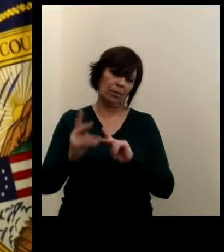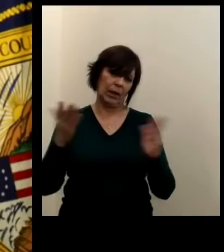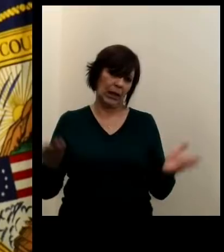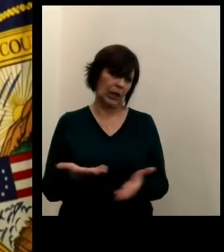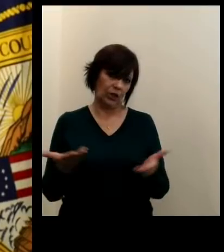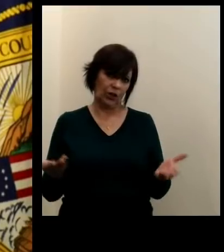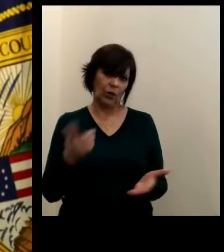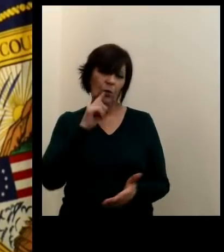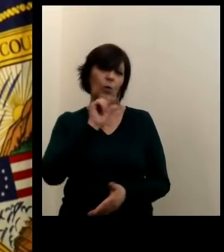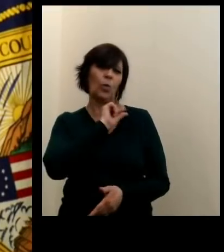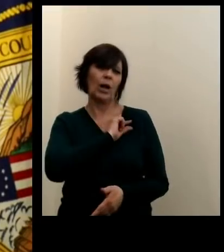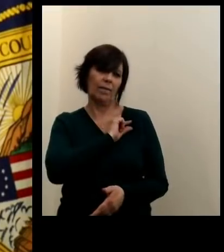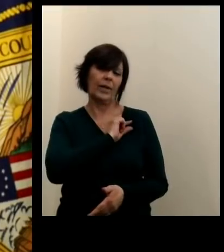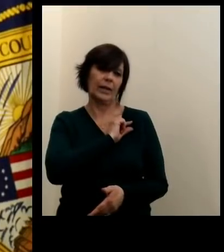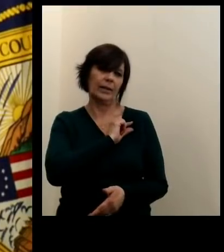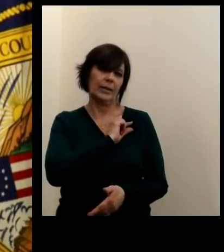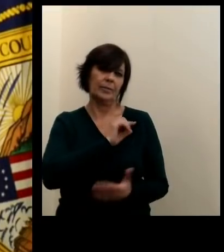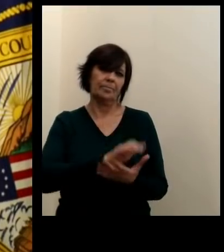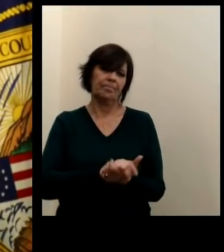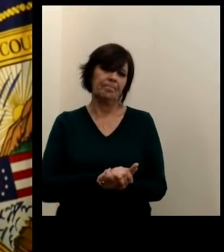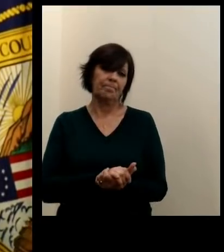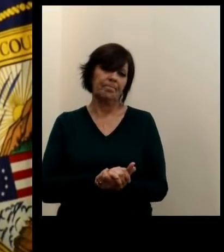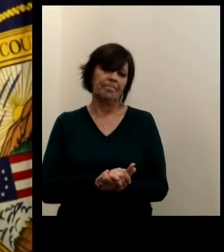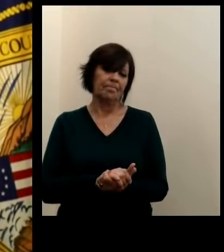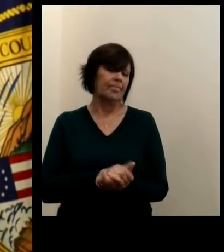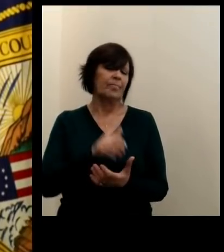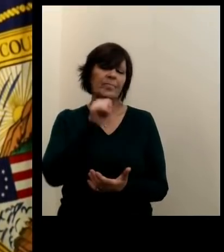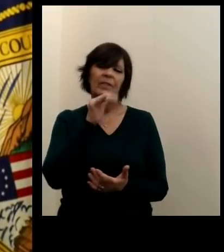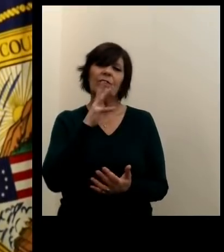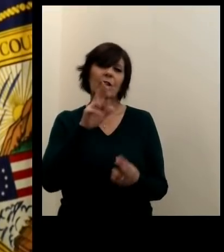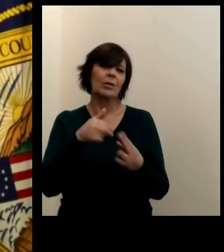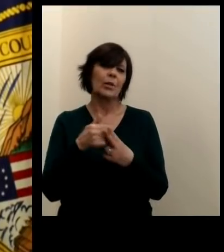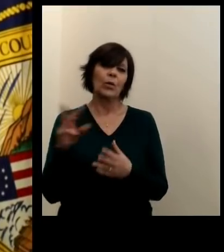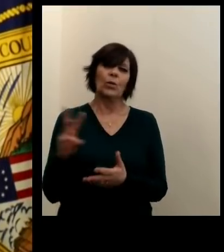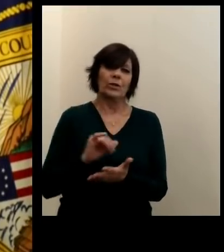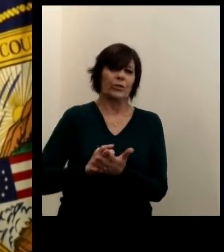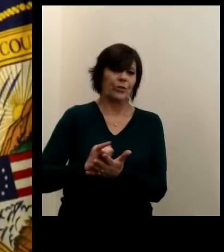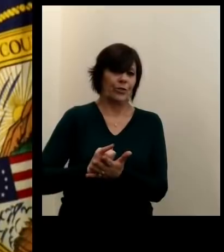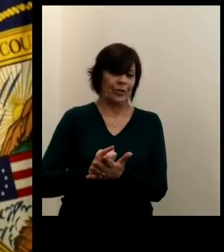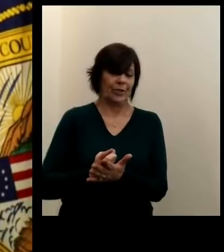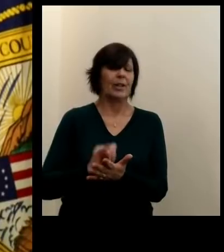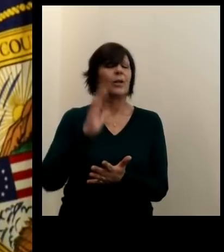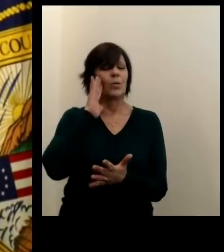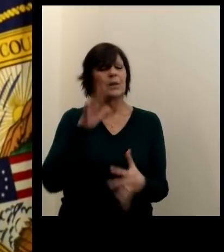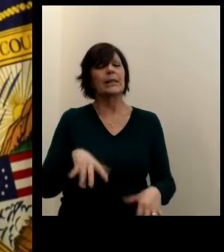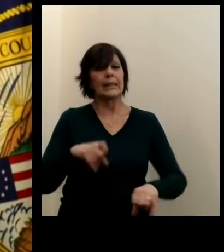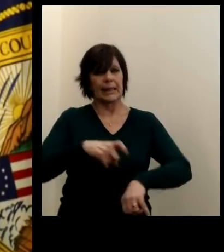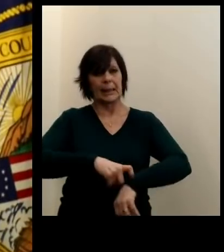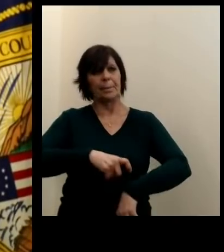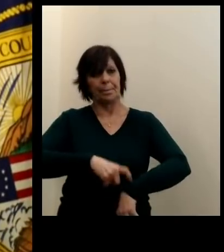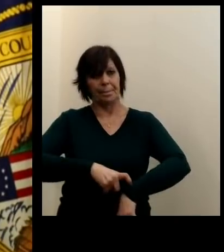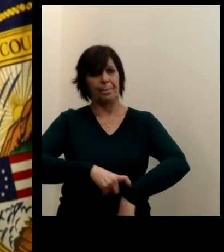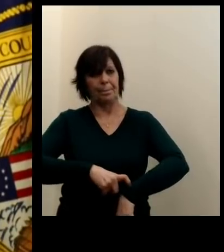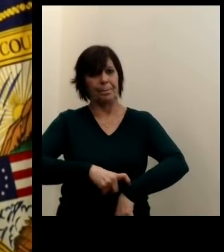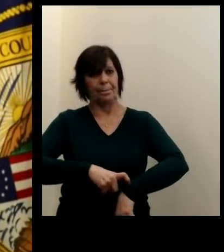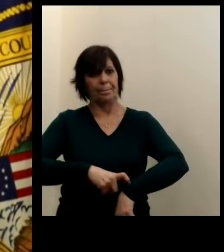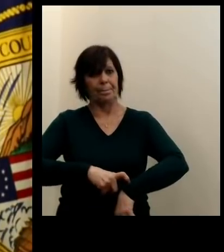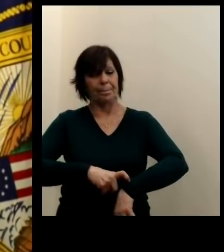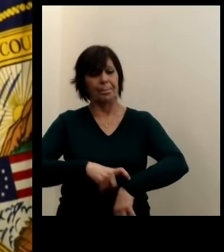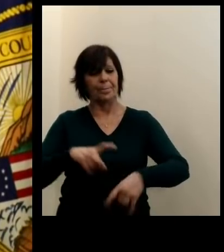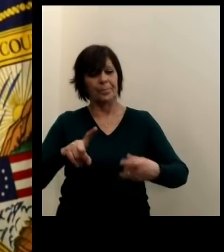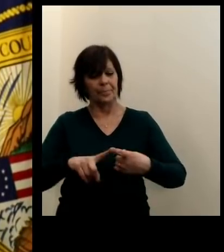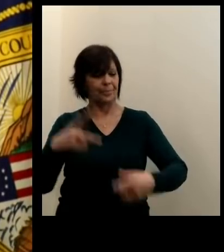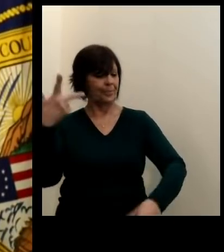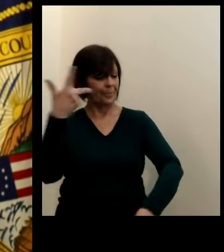alone who qualify in the 1B category. We're not even talking about all of Western New York. It's going to take some time to deliver vaccines